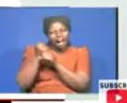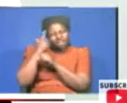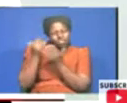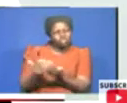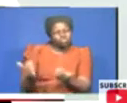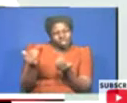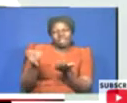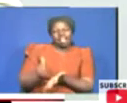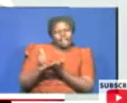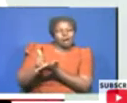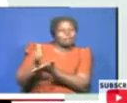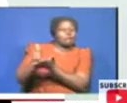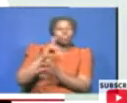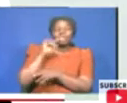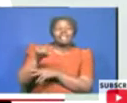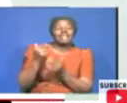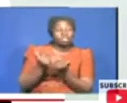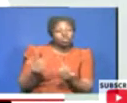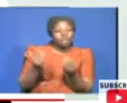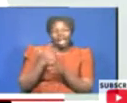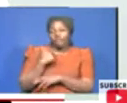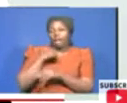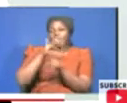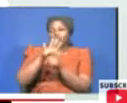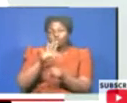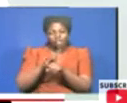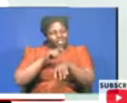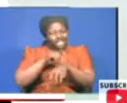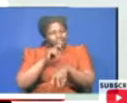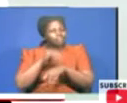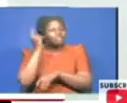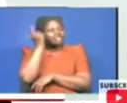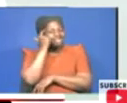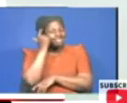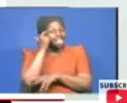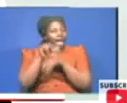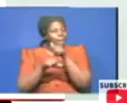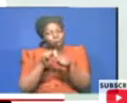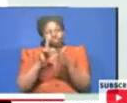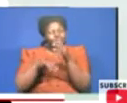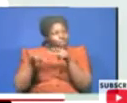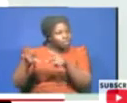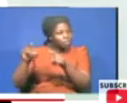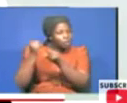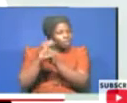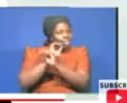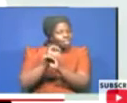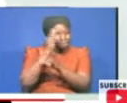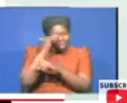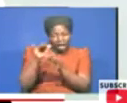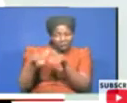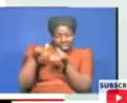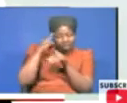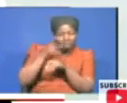these children they don't have a lot of time to think about what they are doing, because mm-hmm. they are waiting for their parents